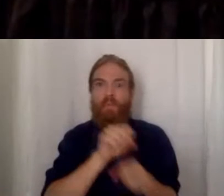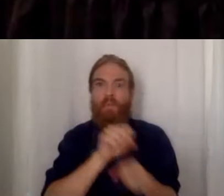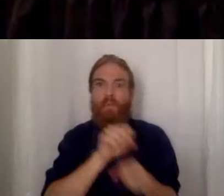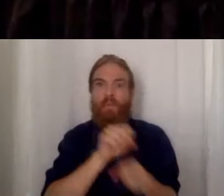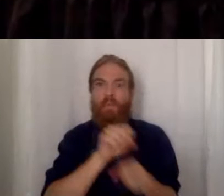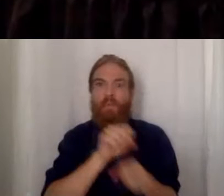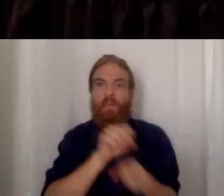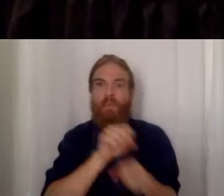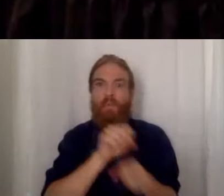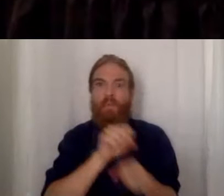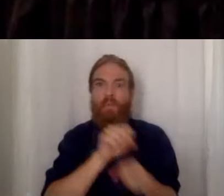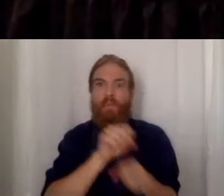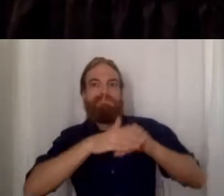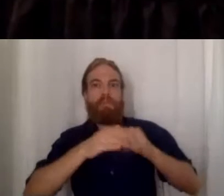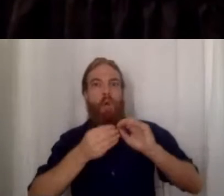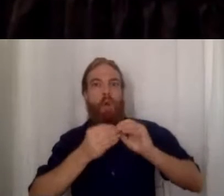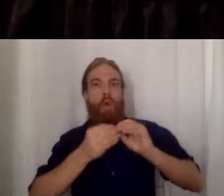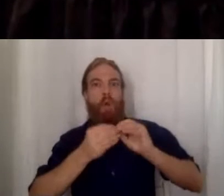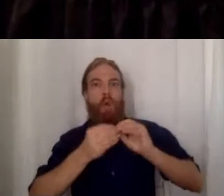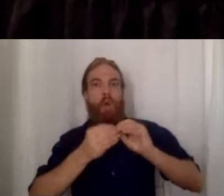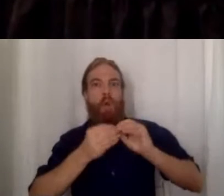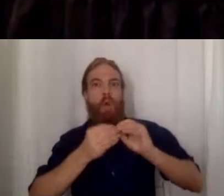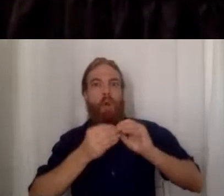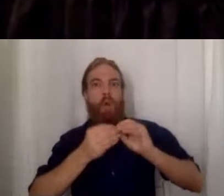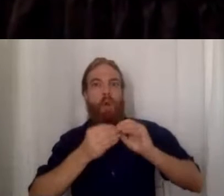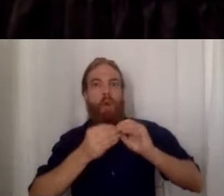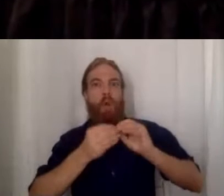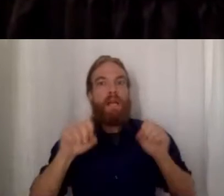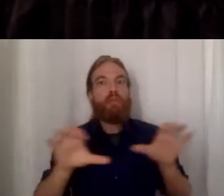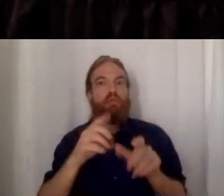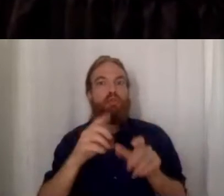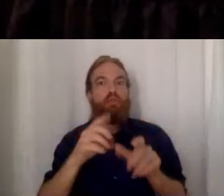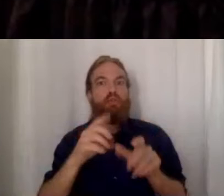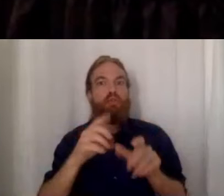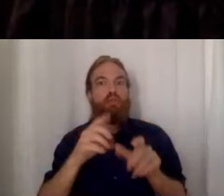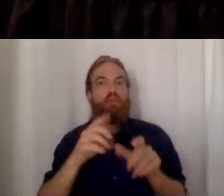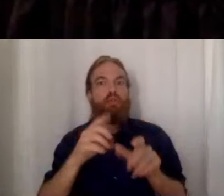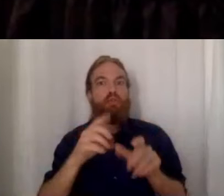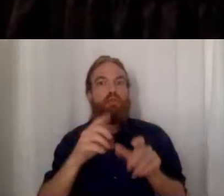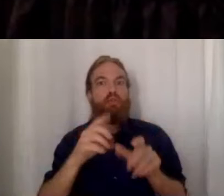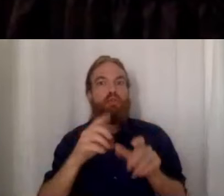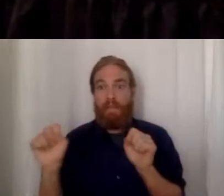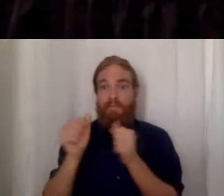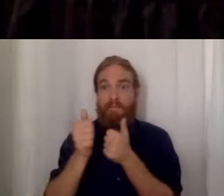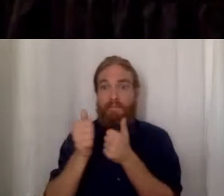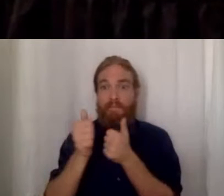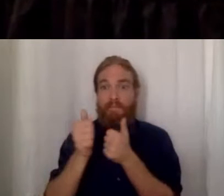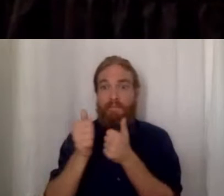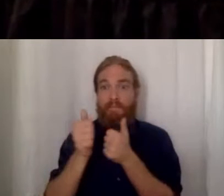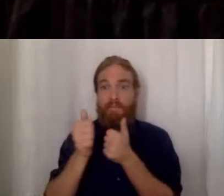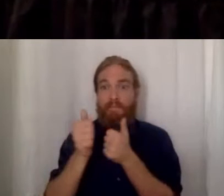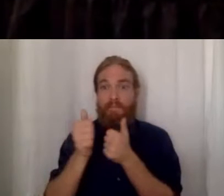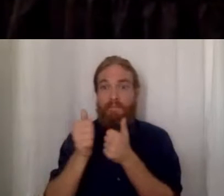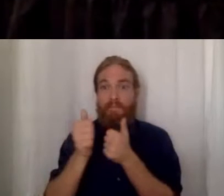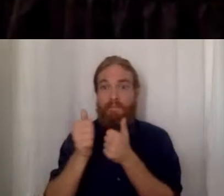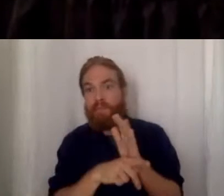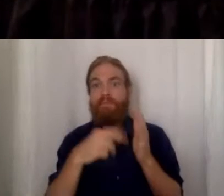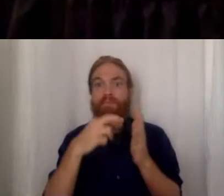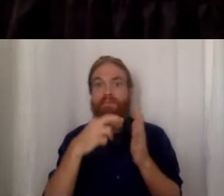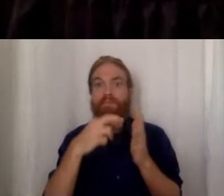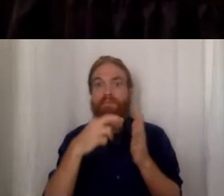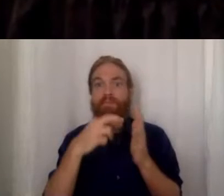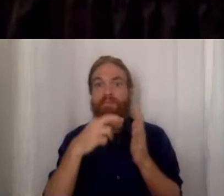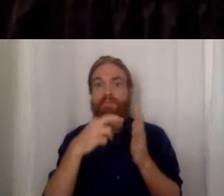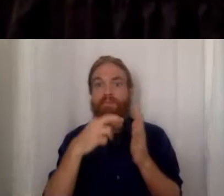appropriately, with safety and following Colorado law as it relates to the procedures and such. We want to do.